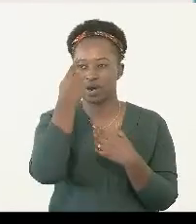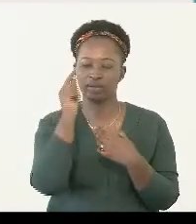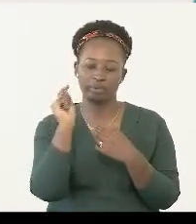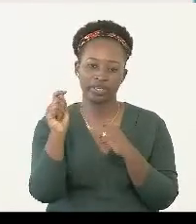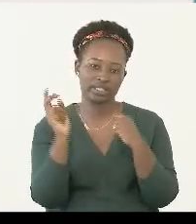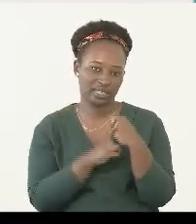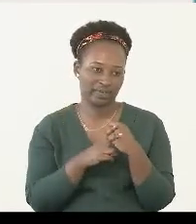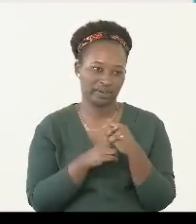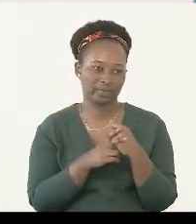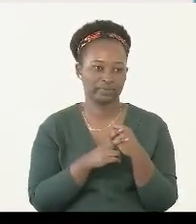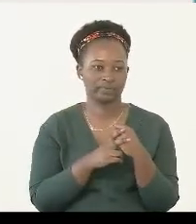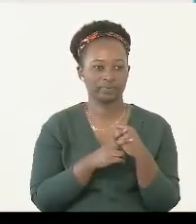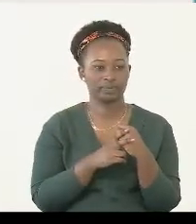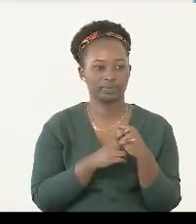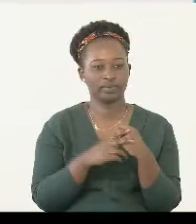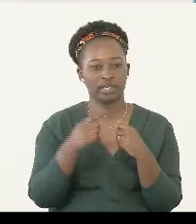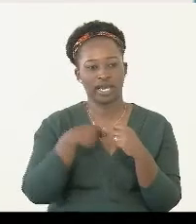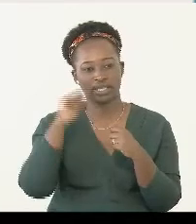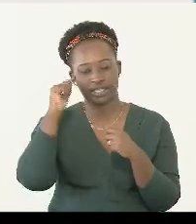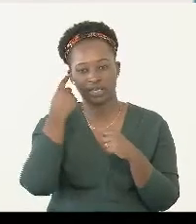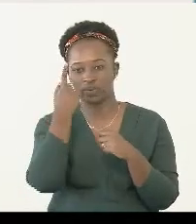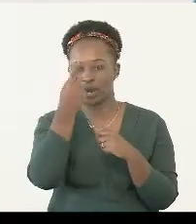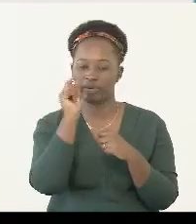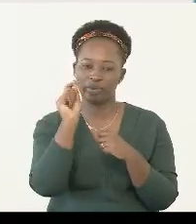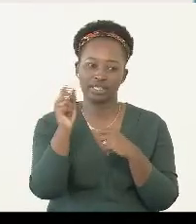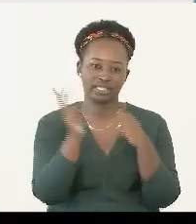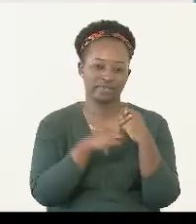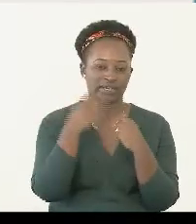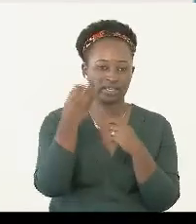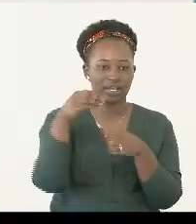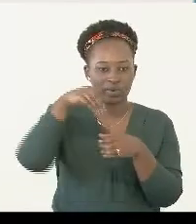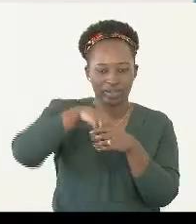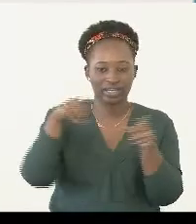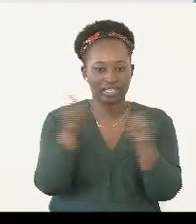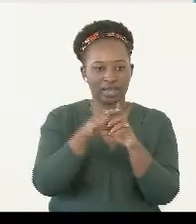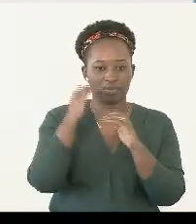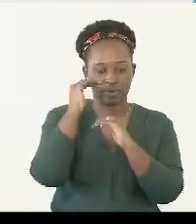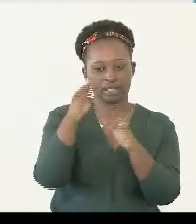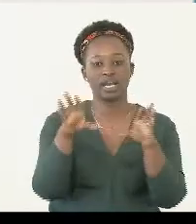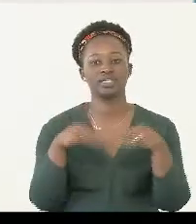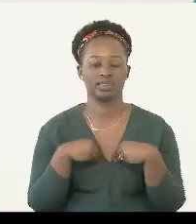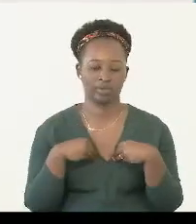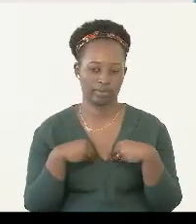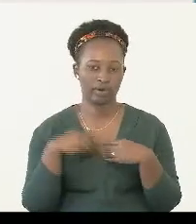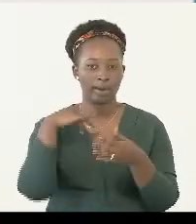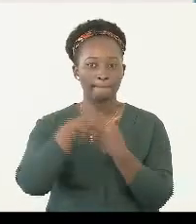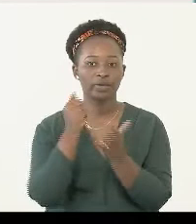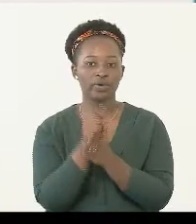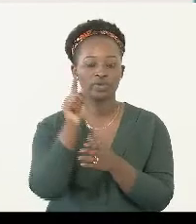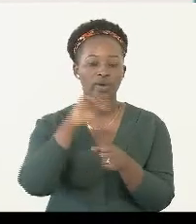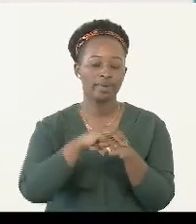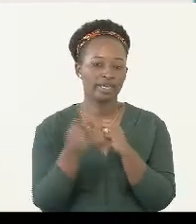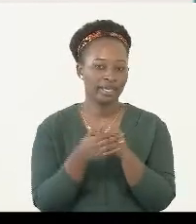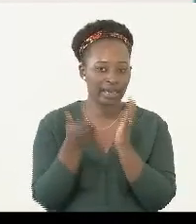Another says, I think it could be 1.73. Within the same range, acceptable data. Because you are making an